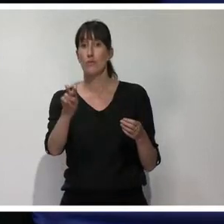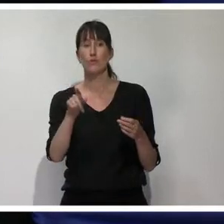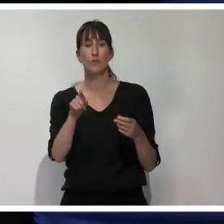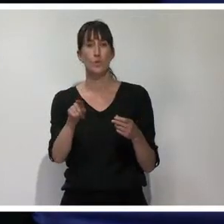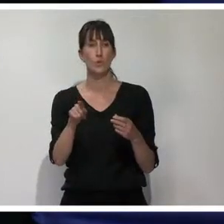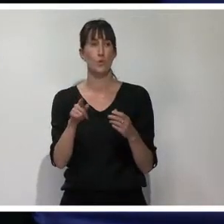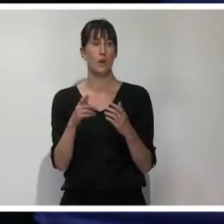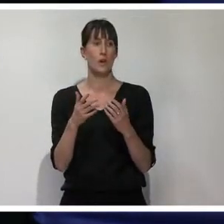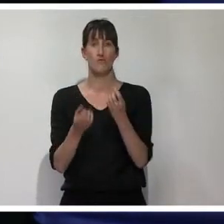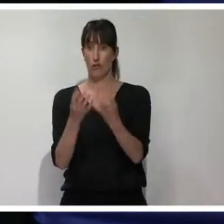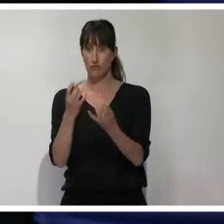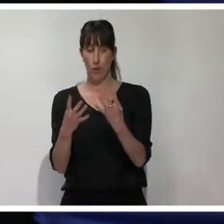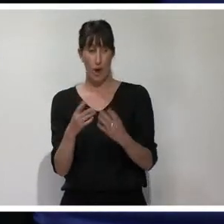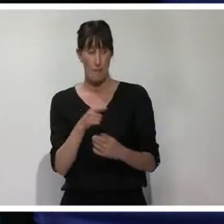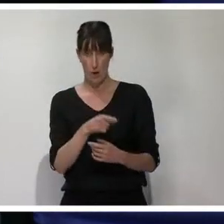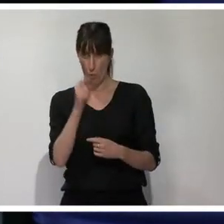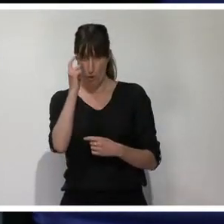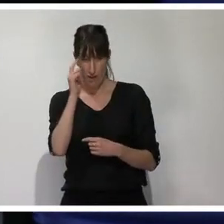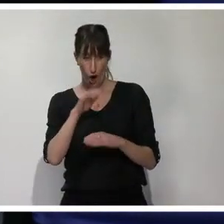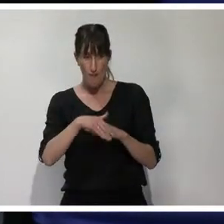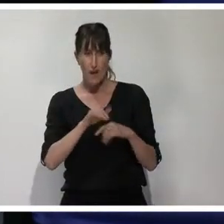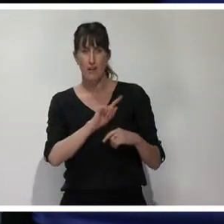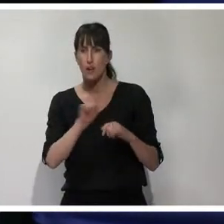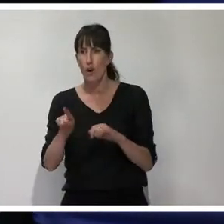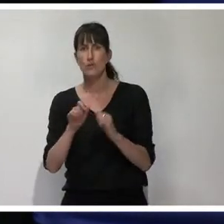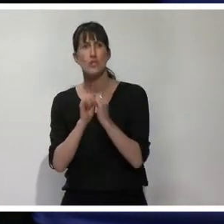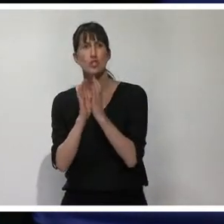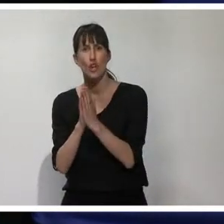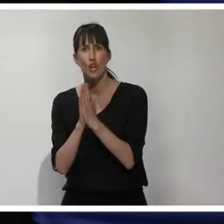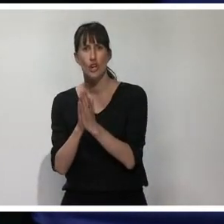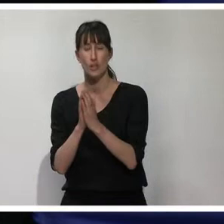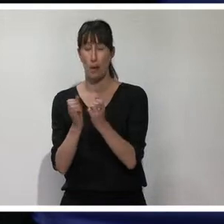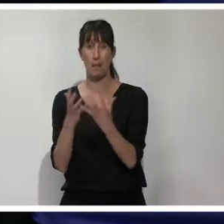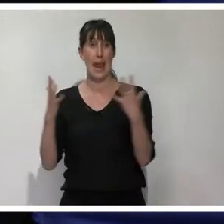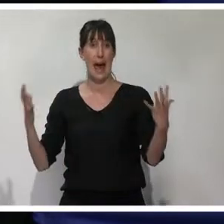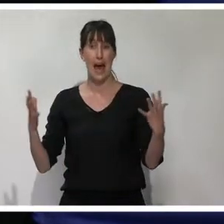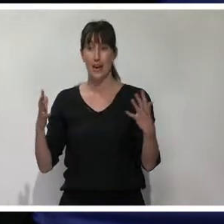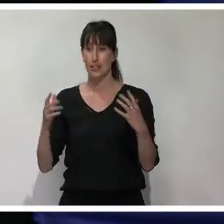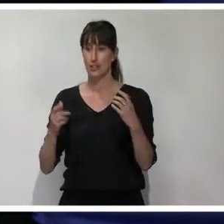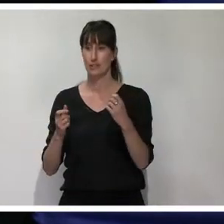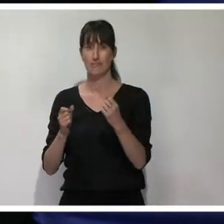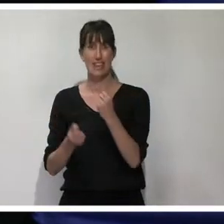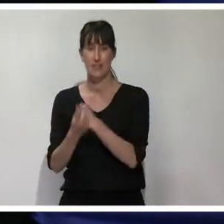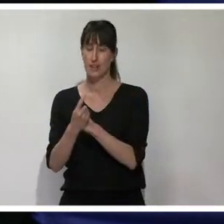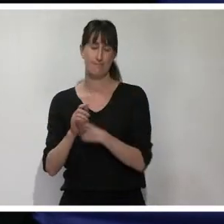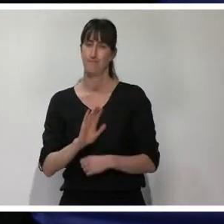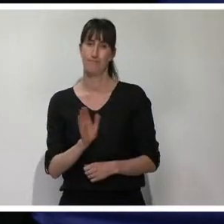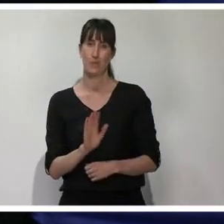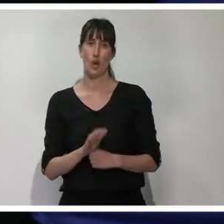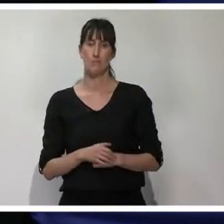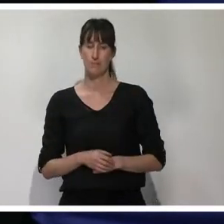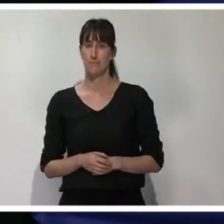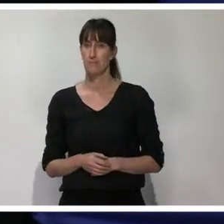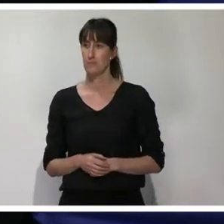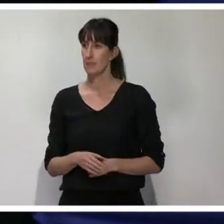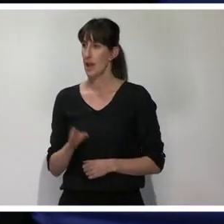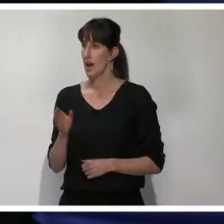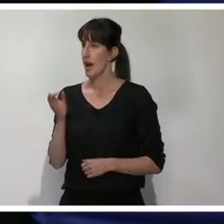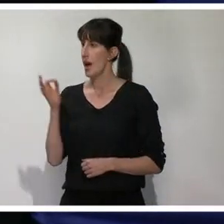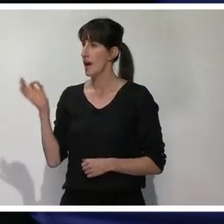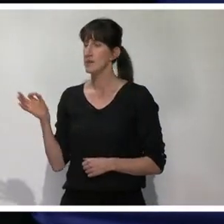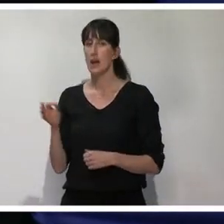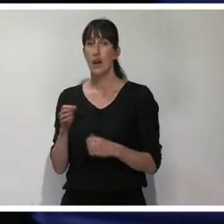church or other service on the preceding weekend or two. Yep, we'll come into the front, Jackson. And then the 40 probable cases, are they your